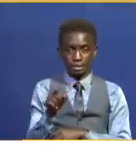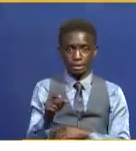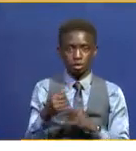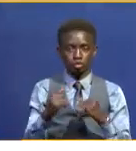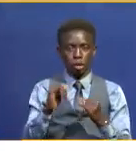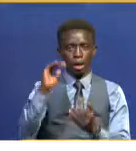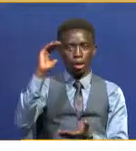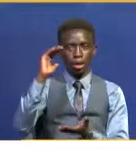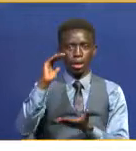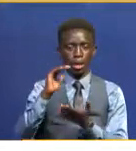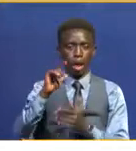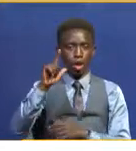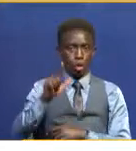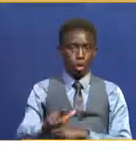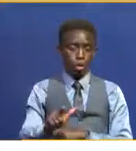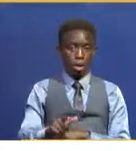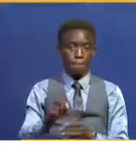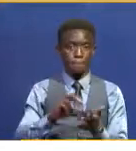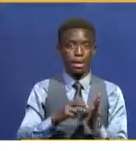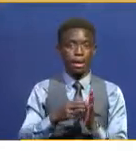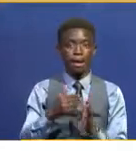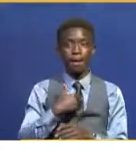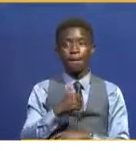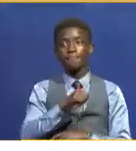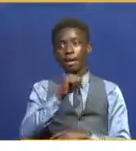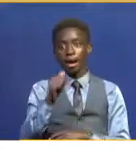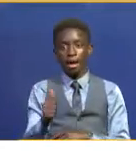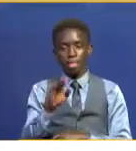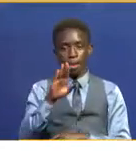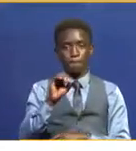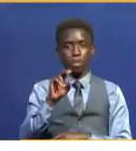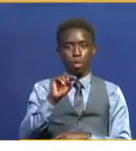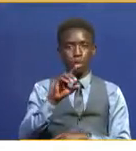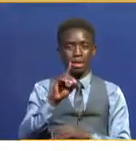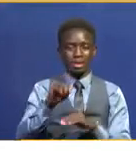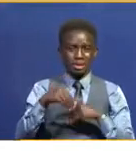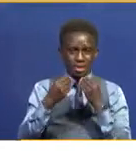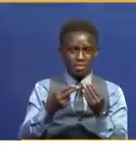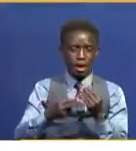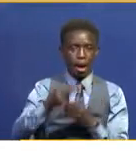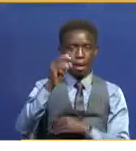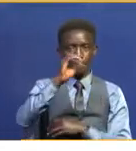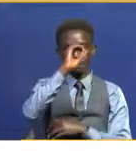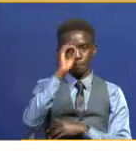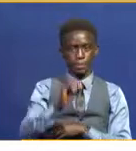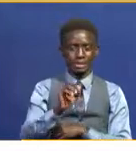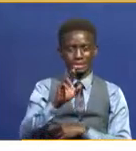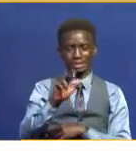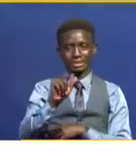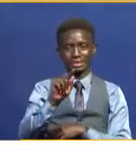to come lower. So there are bonds that would give you a high interest rate, yes, but